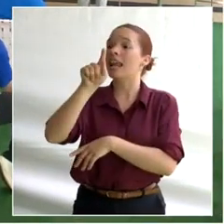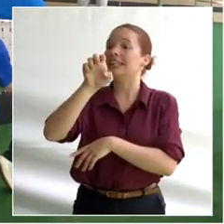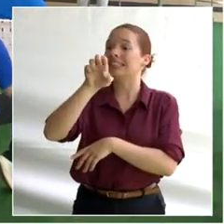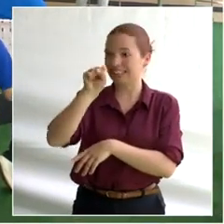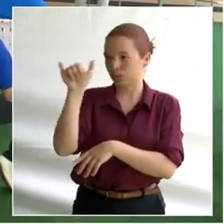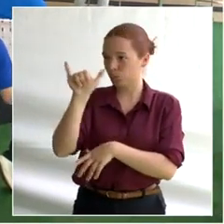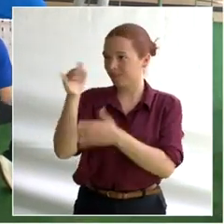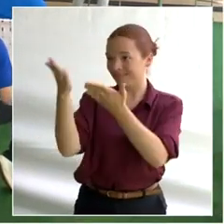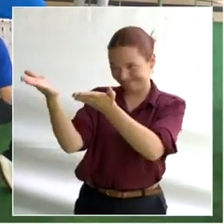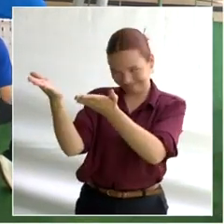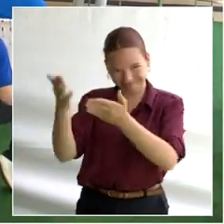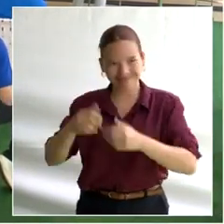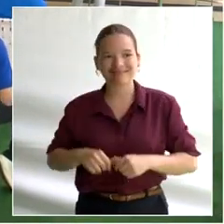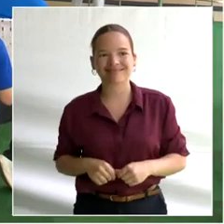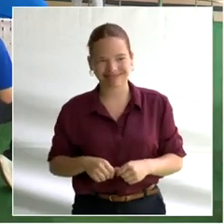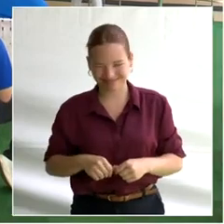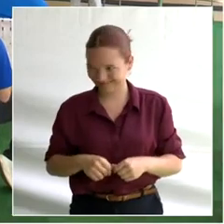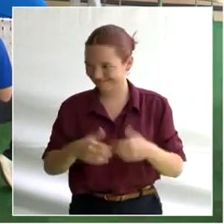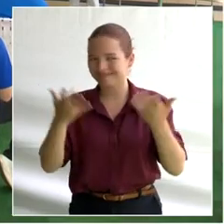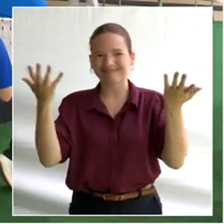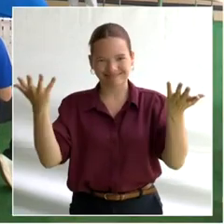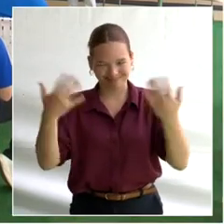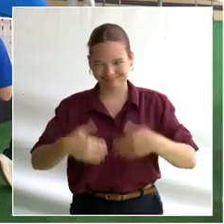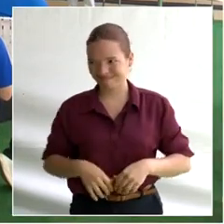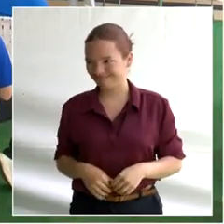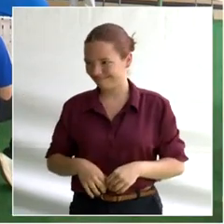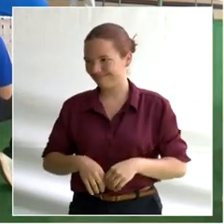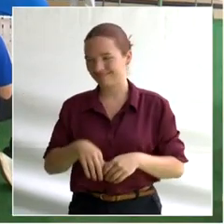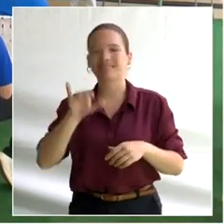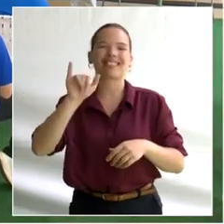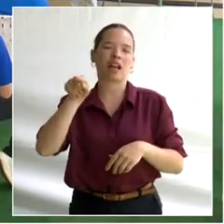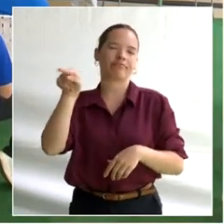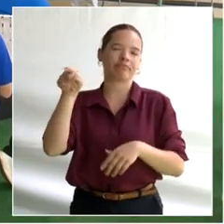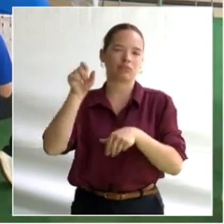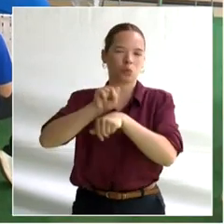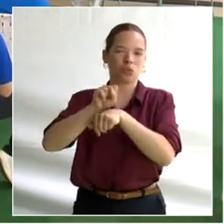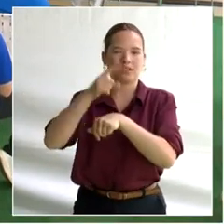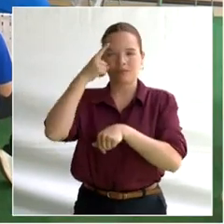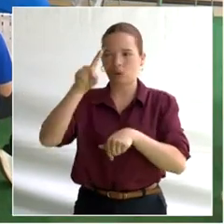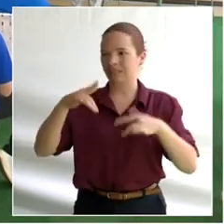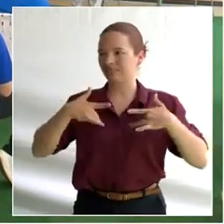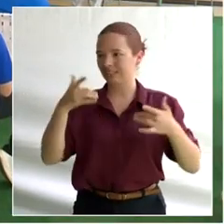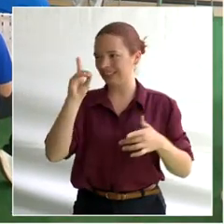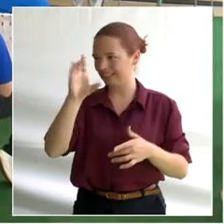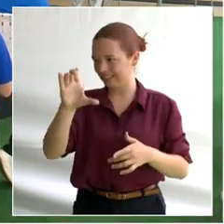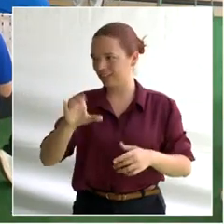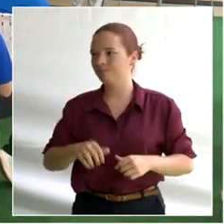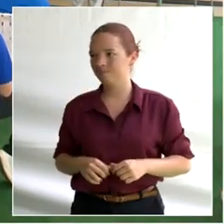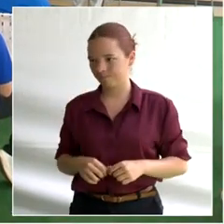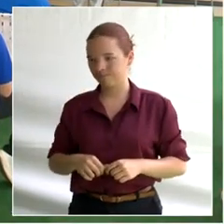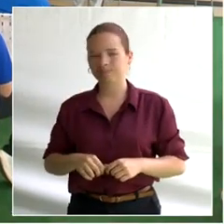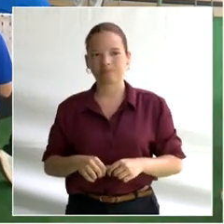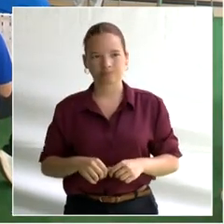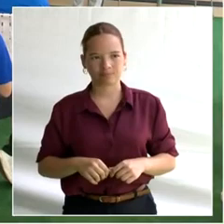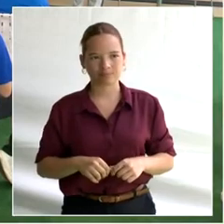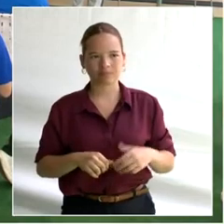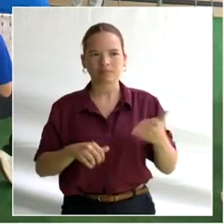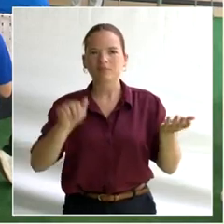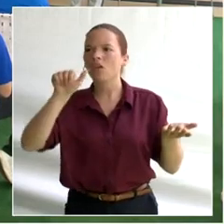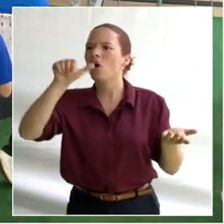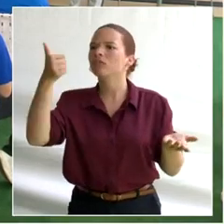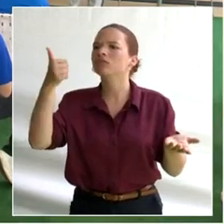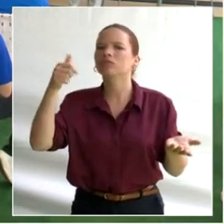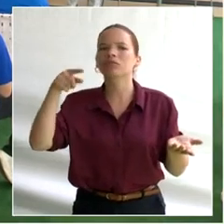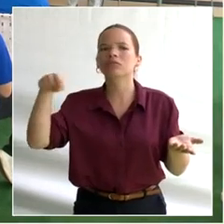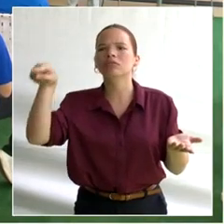I don't know if he's out here yet. From ATP, is Zolt out here yet? Zolt Beta is going to be here when we do the ATP draw in a few minutes. Our WTA